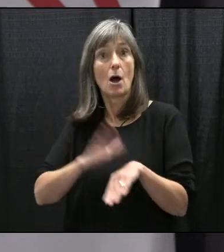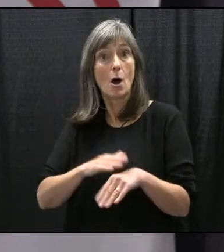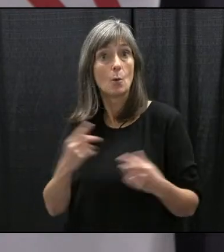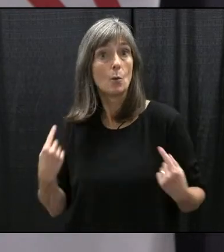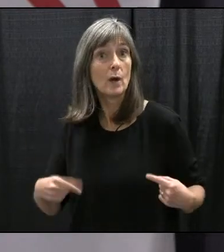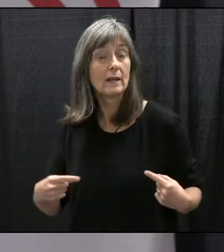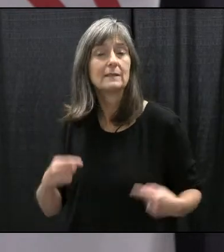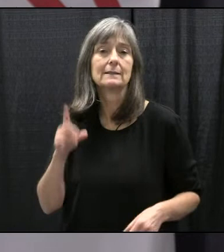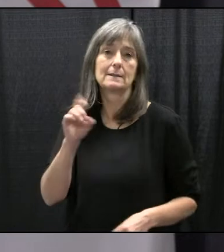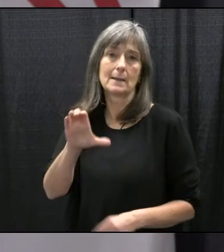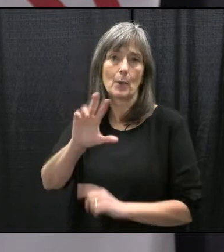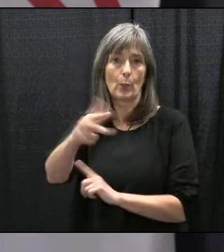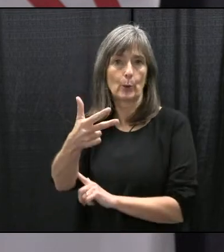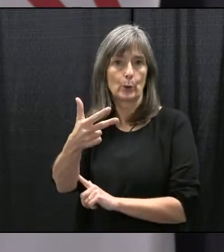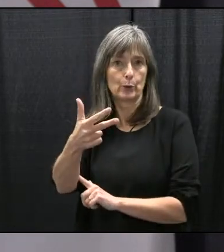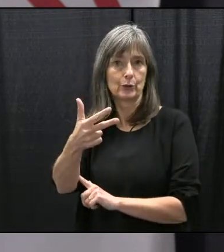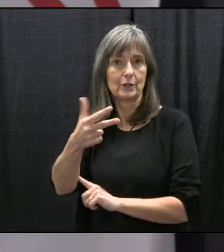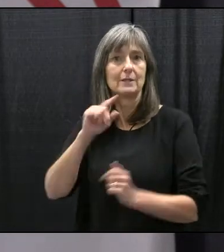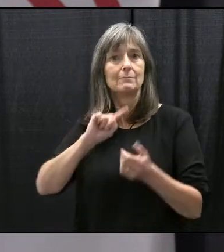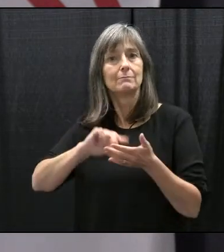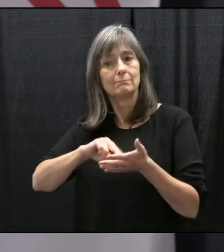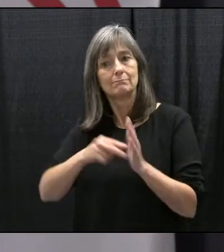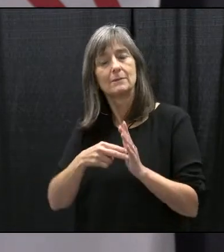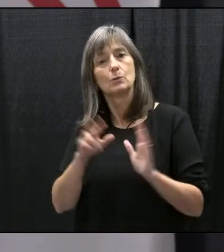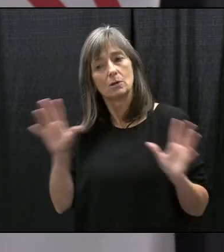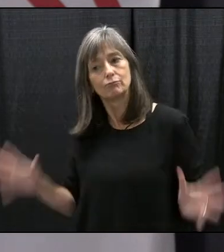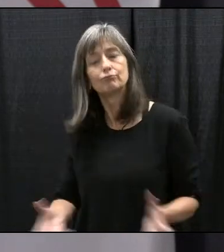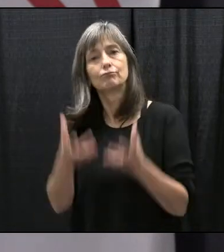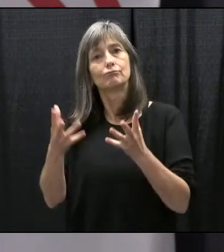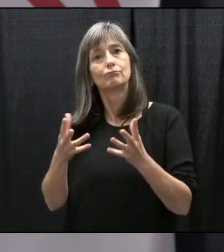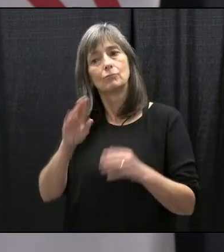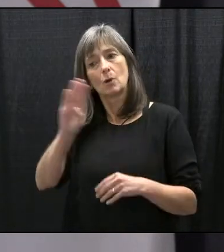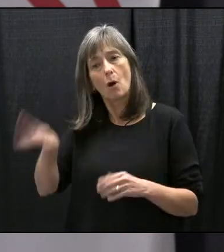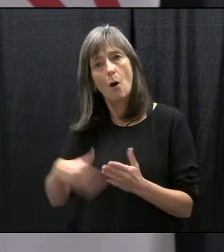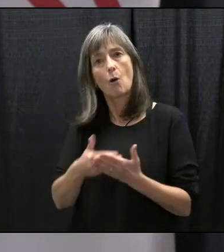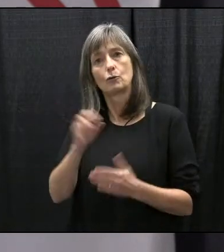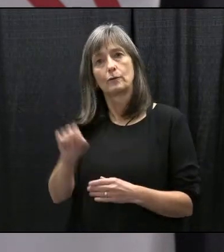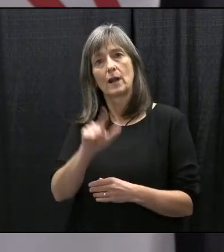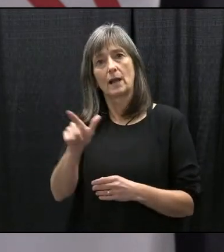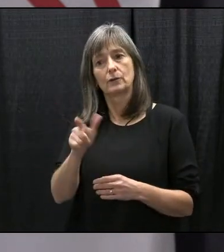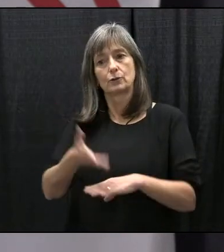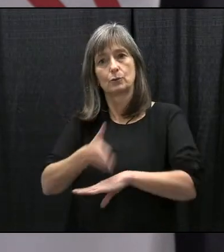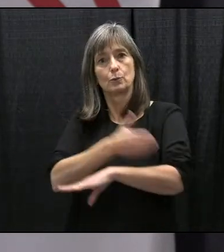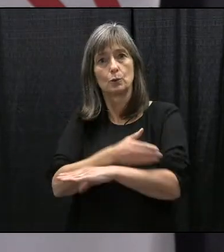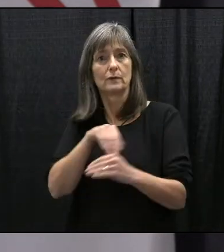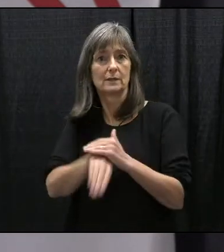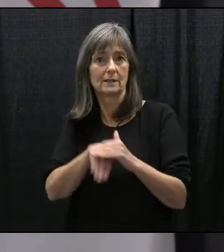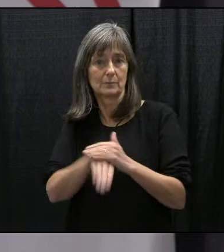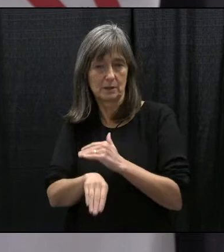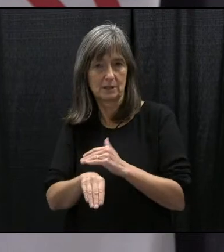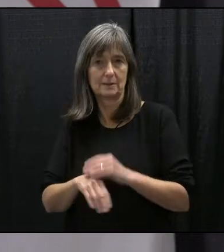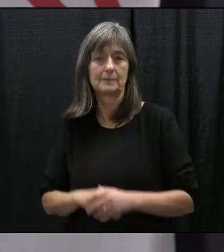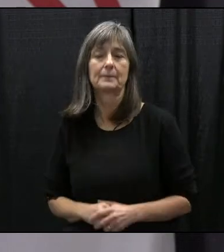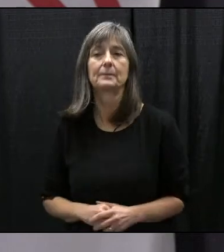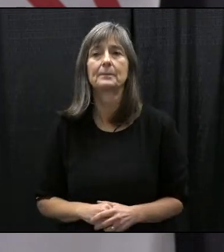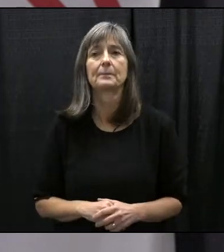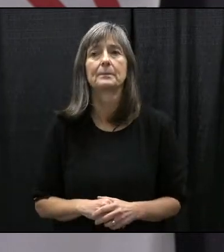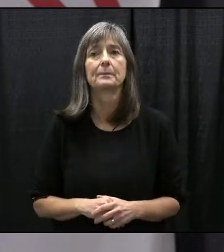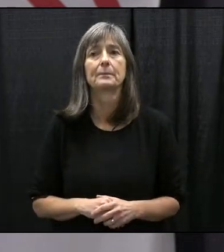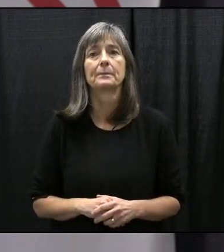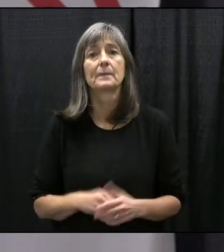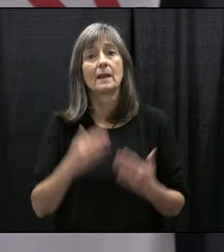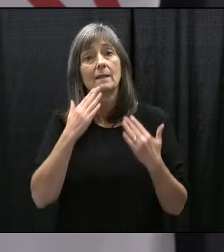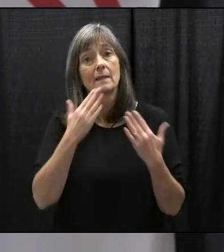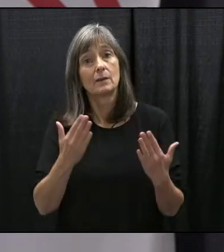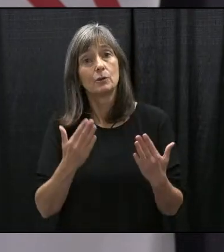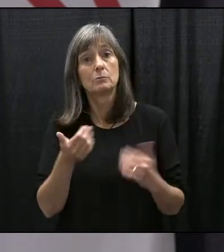and ensure the accessibility inclusions of all persons throughout the province. Thank you, and I'm certainly happy to answer any questions